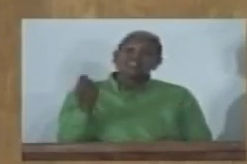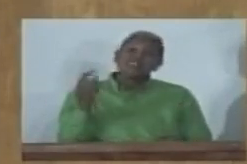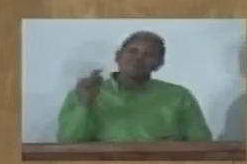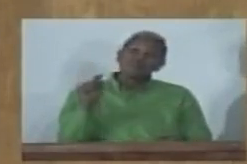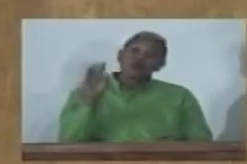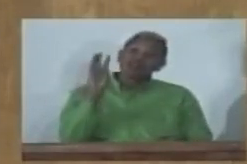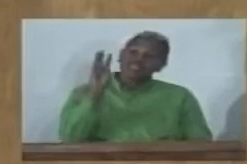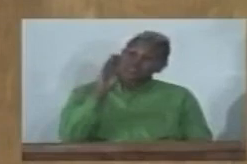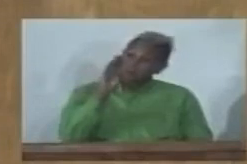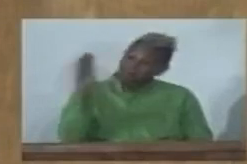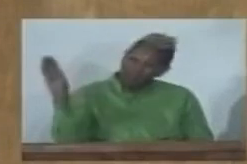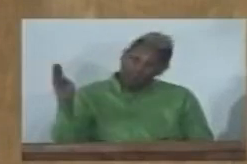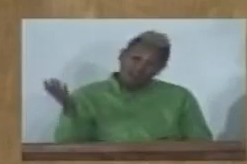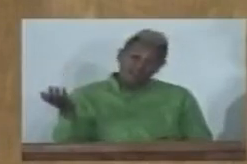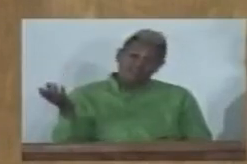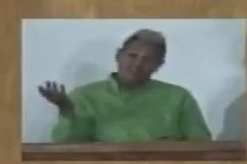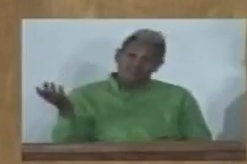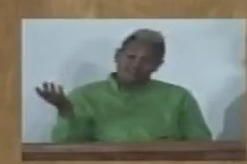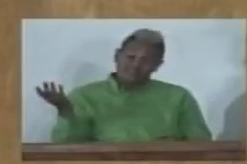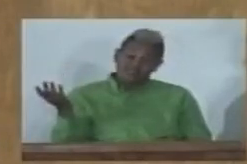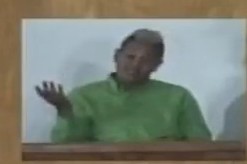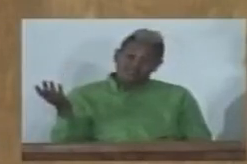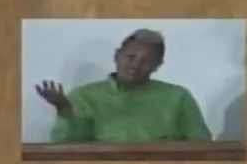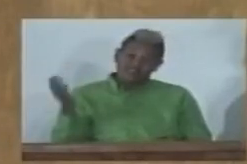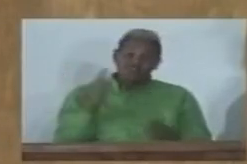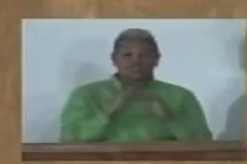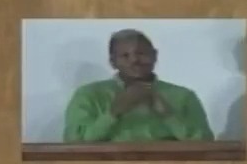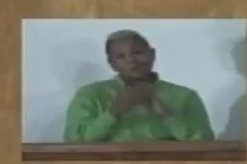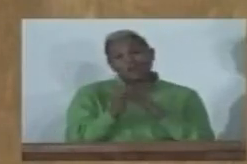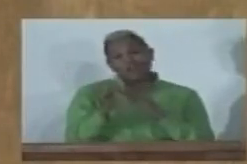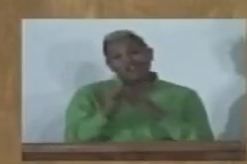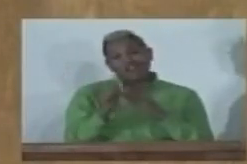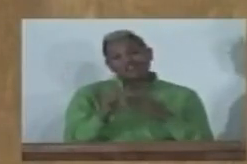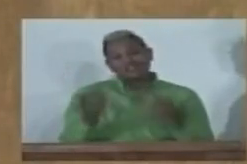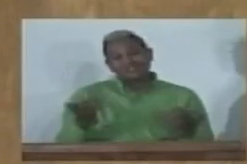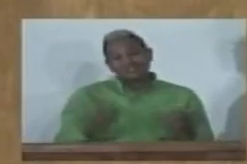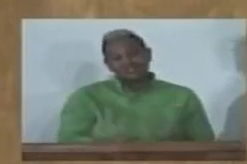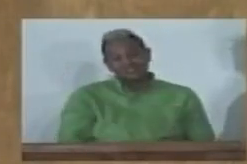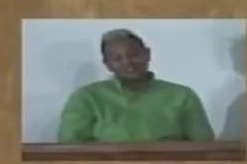11.6 billion Jamaican dollars.